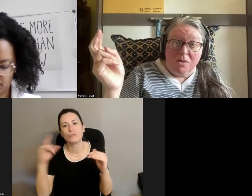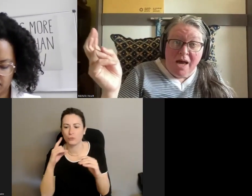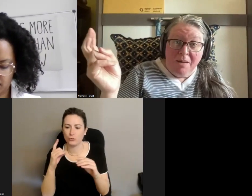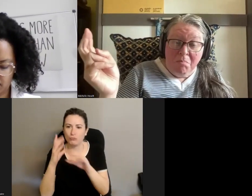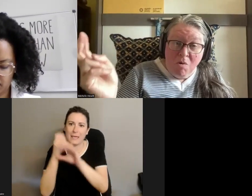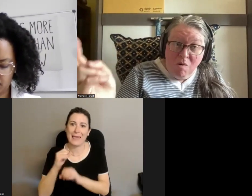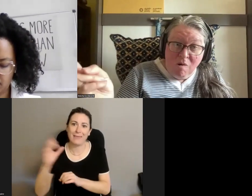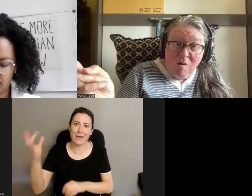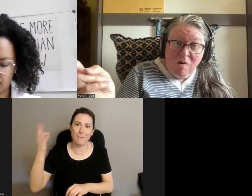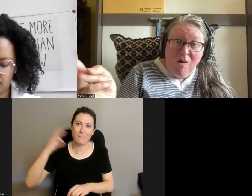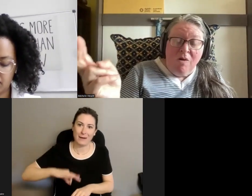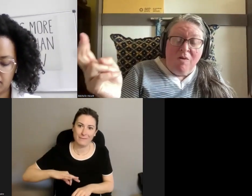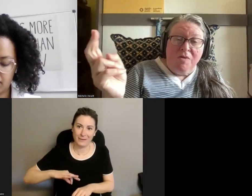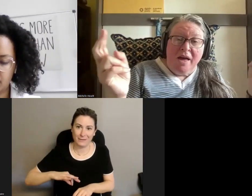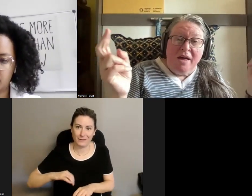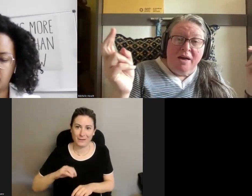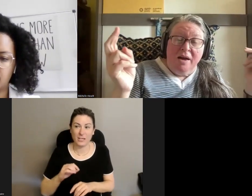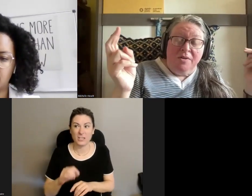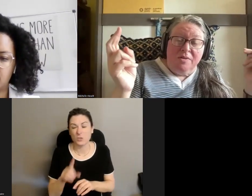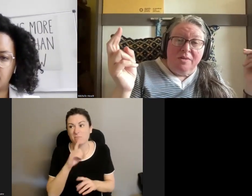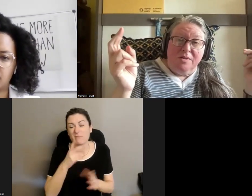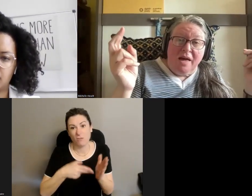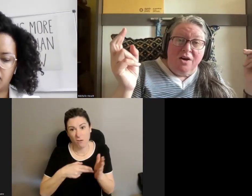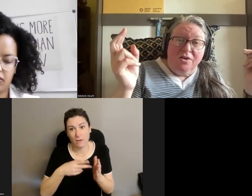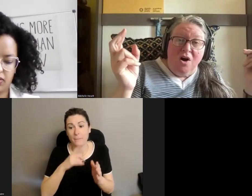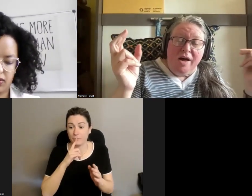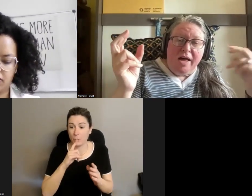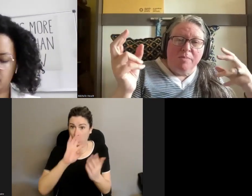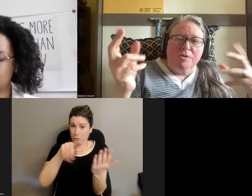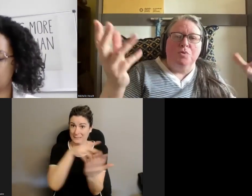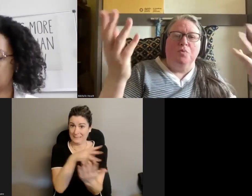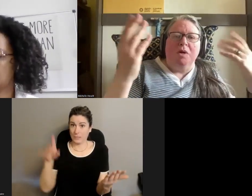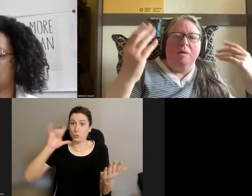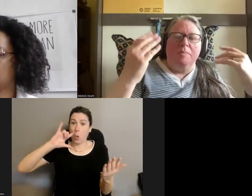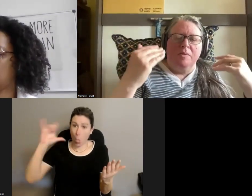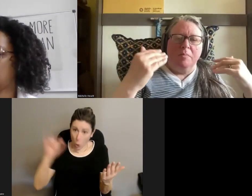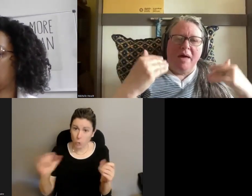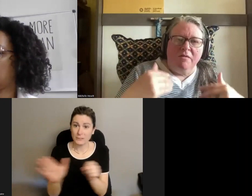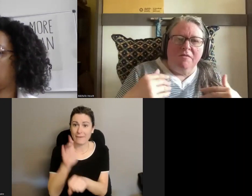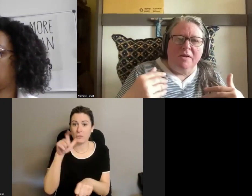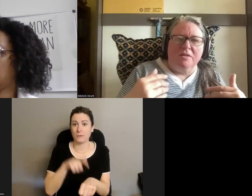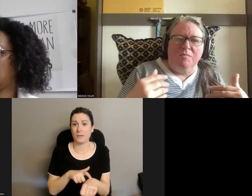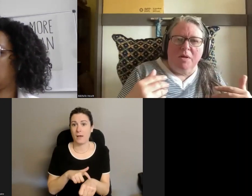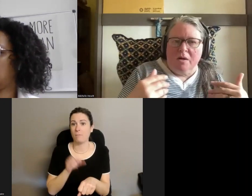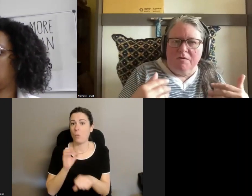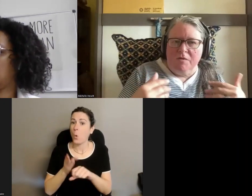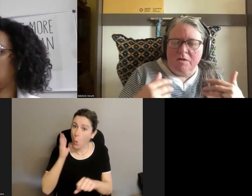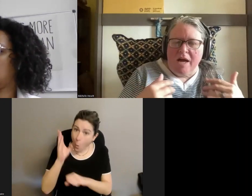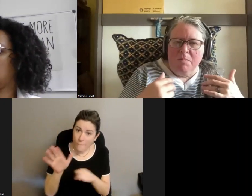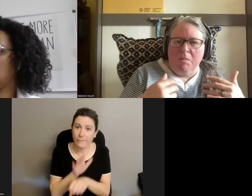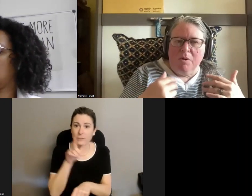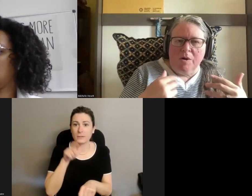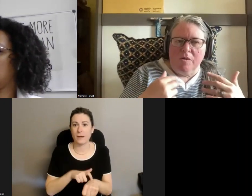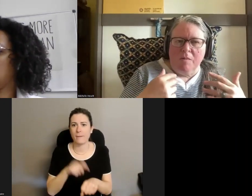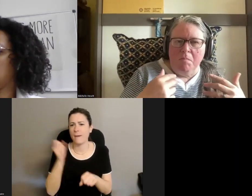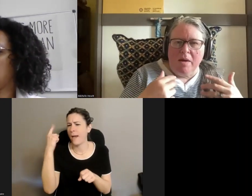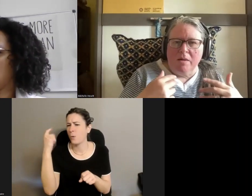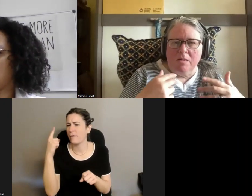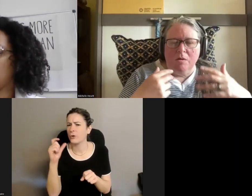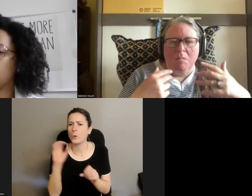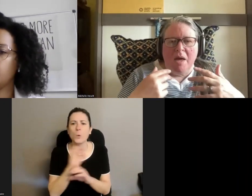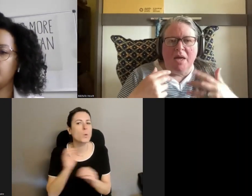full-time hours and more, they are not able to reap the benefit of being a full-time